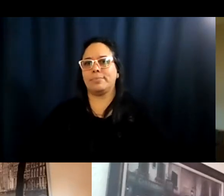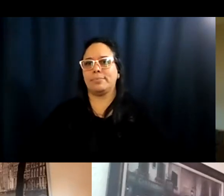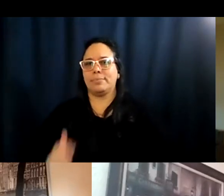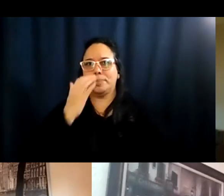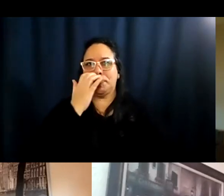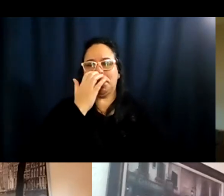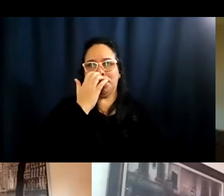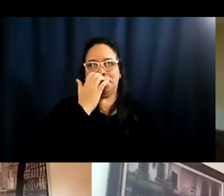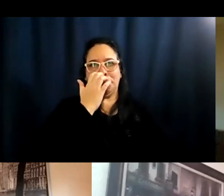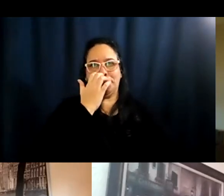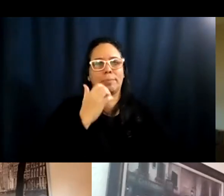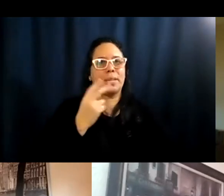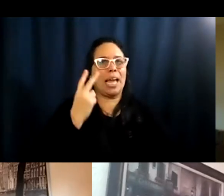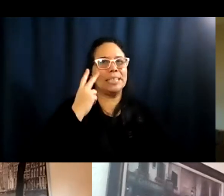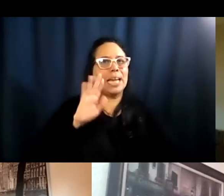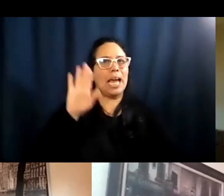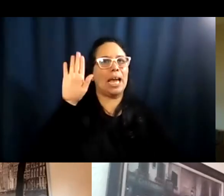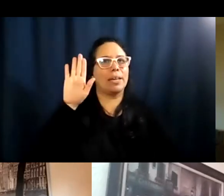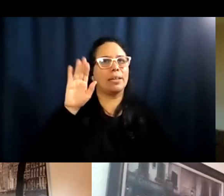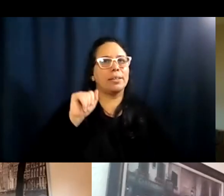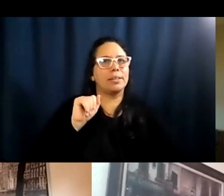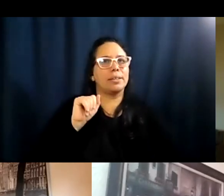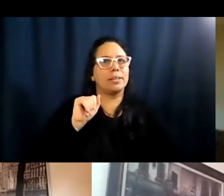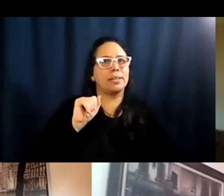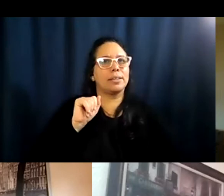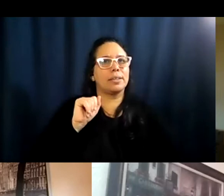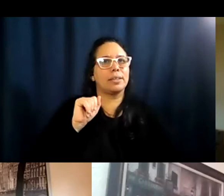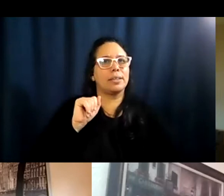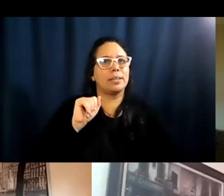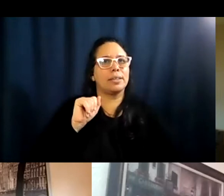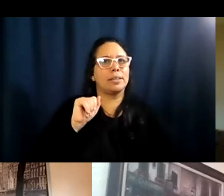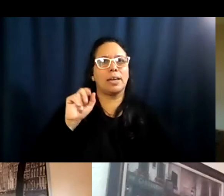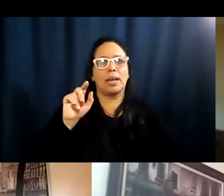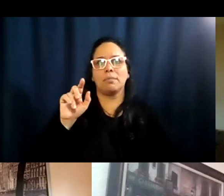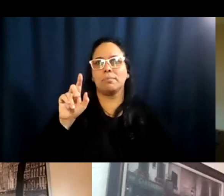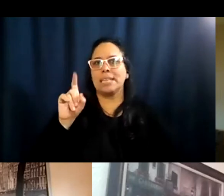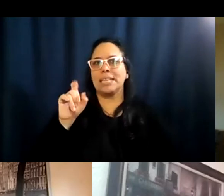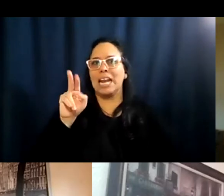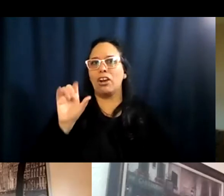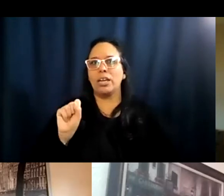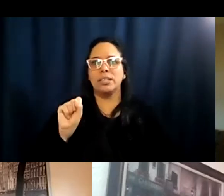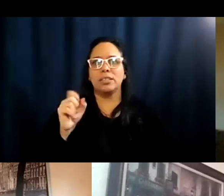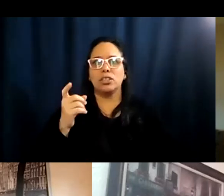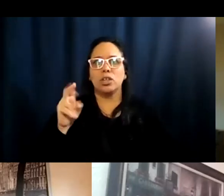Well, I see other hands, but I want to give a chance for Darius and Dr. Malone to respond to that.